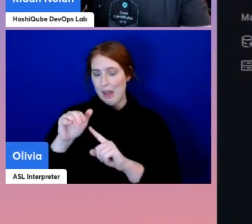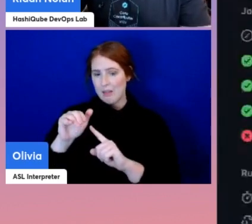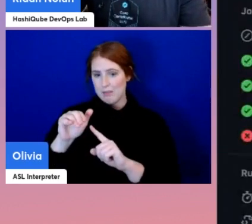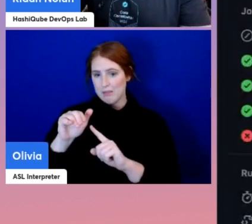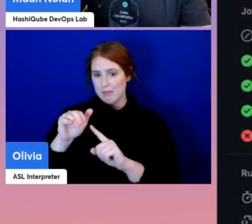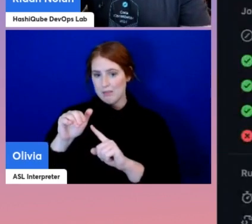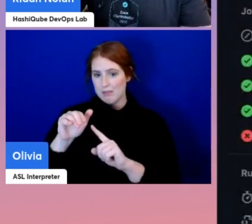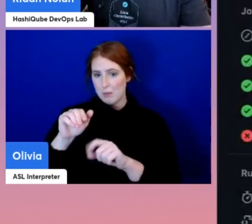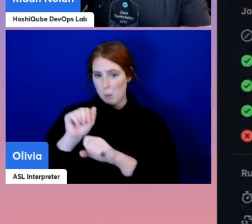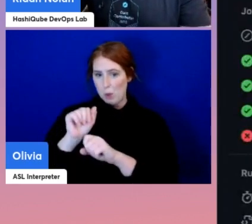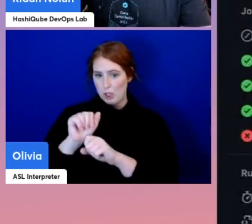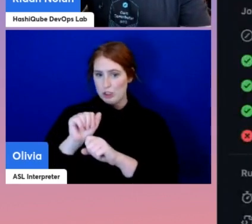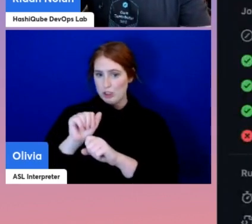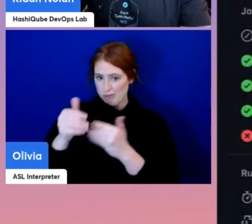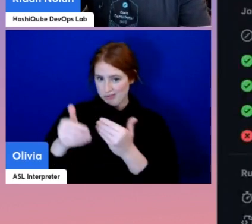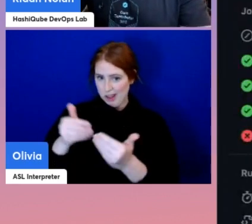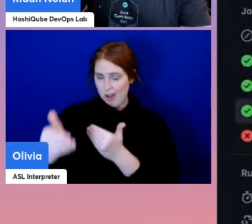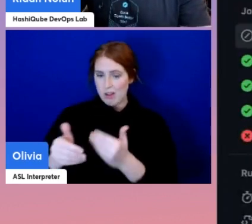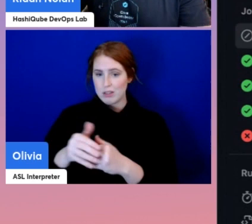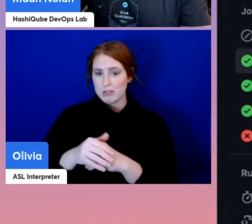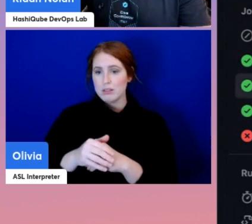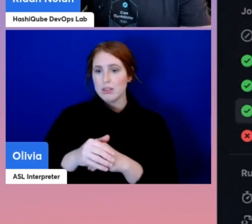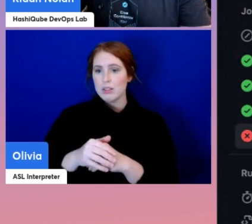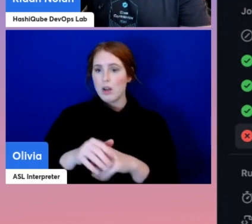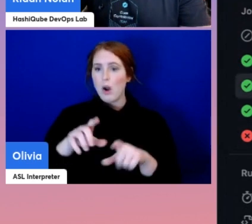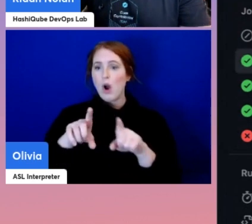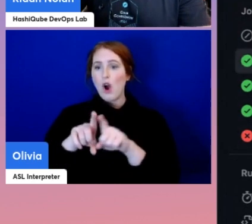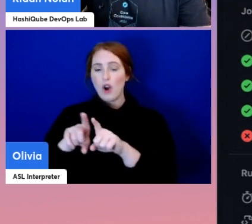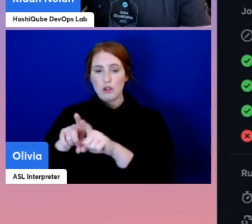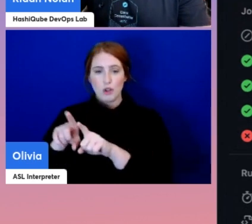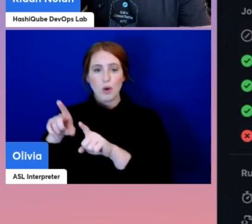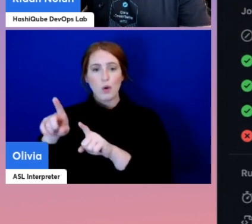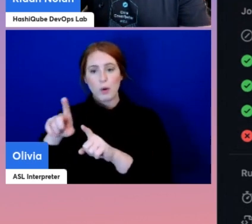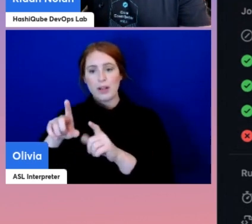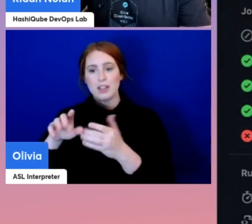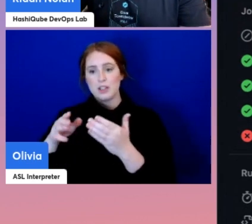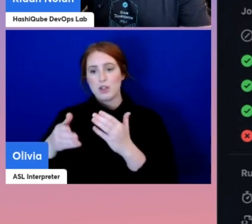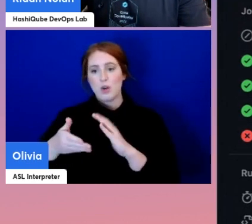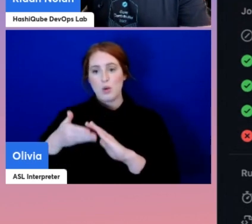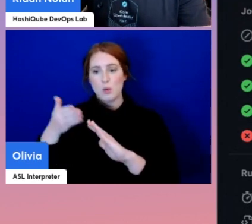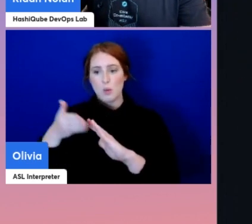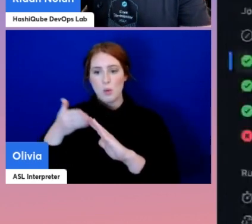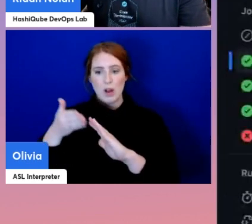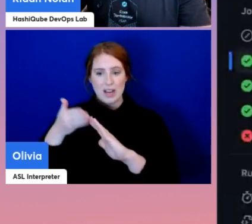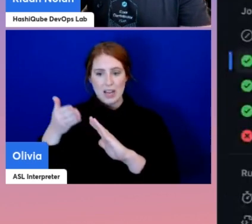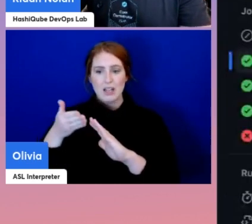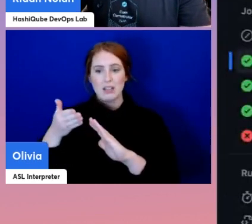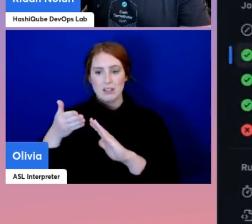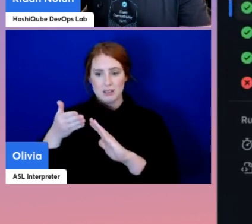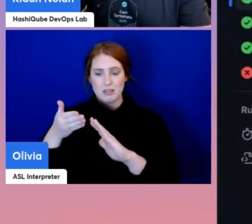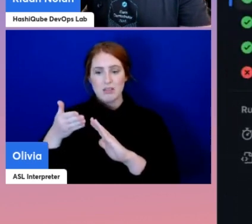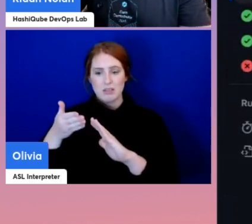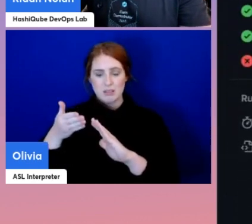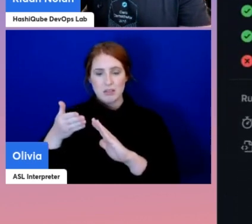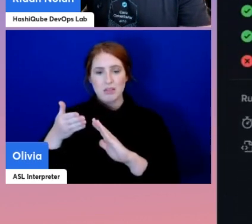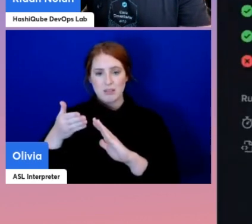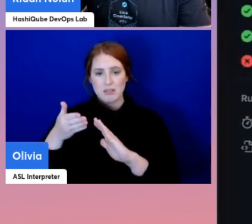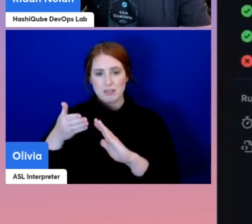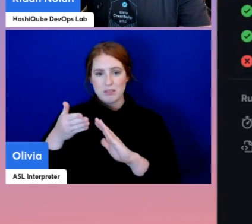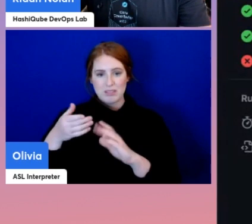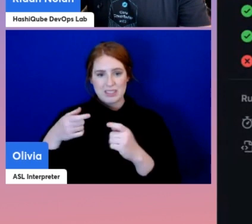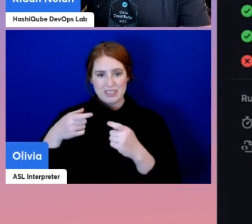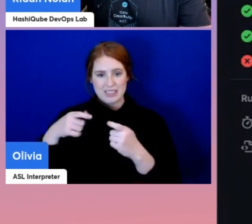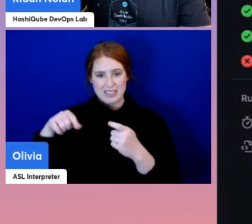that it is also running these battery of tests for us. So if we go to